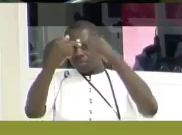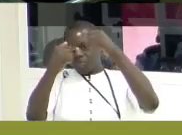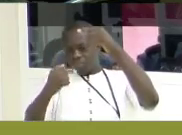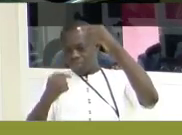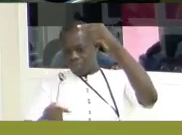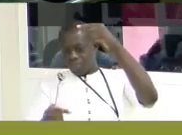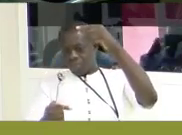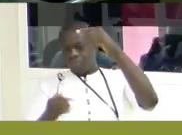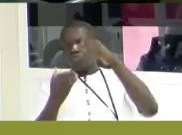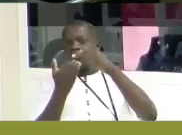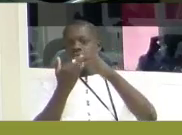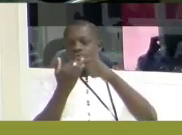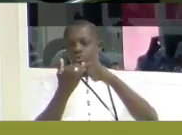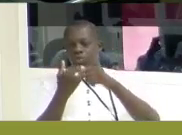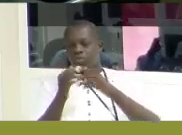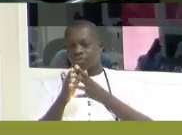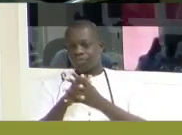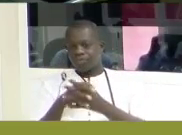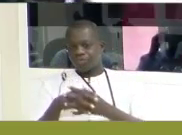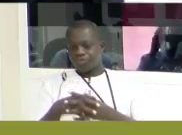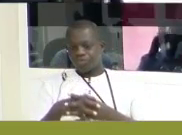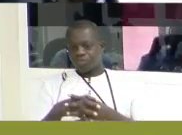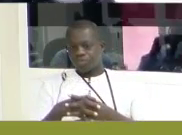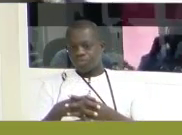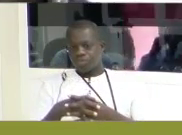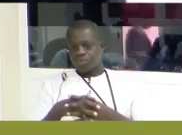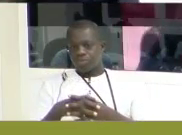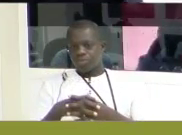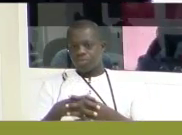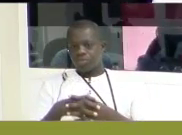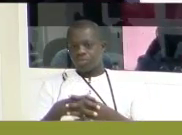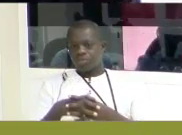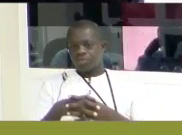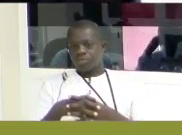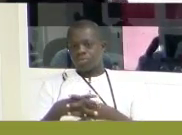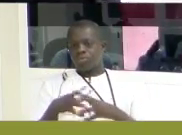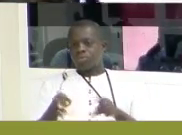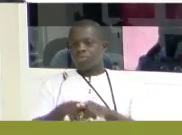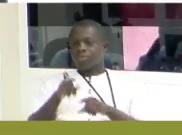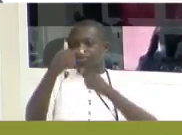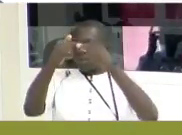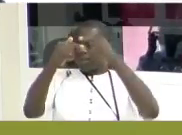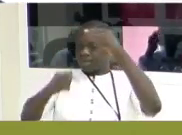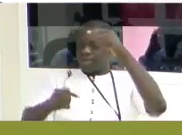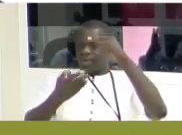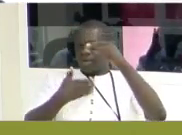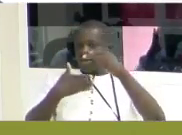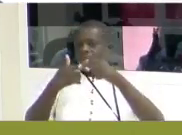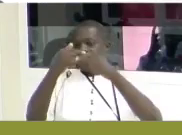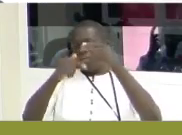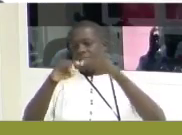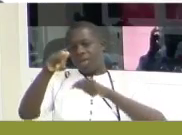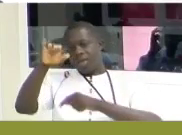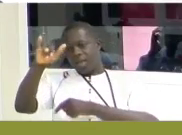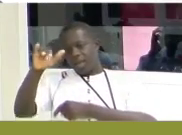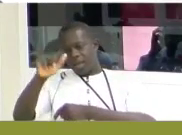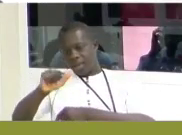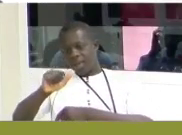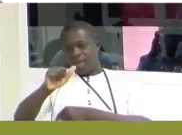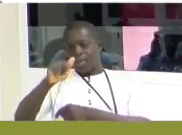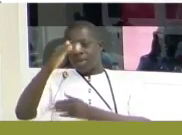My apologies, please, you can continue. So that list was what the NIA, the army, the military, that's the list they